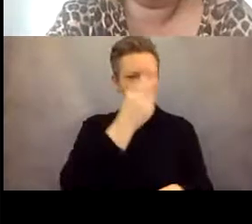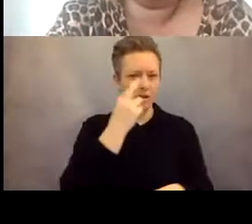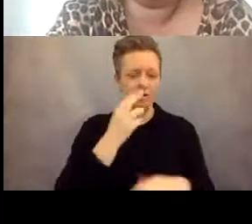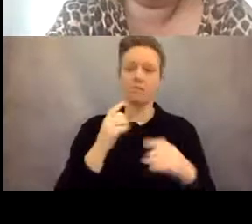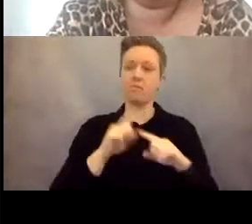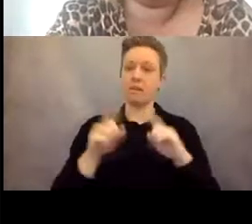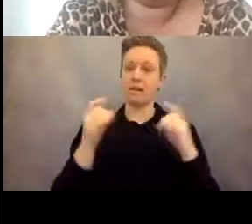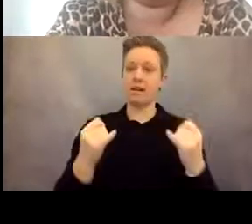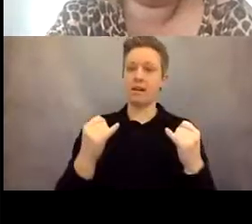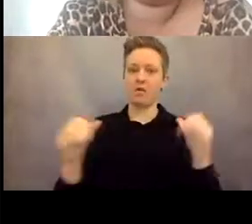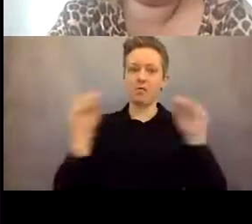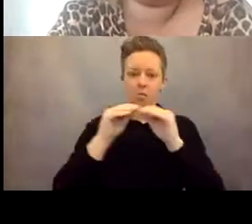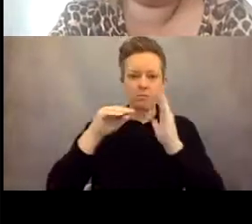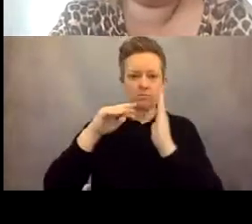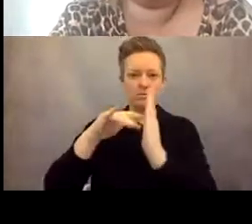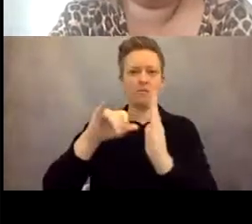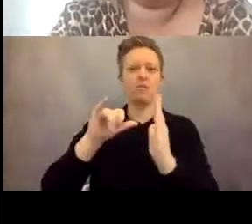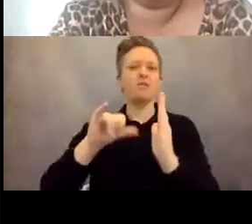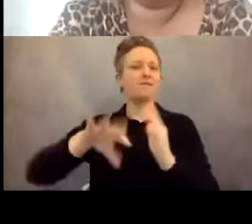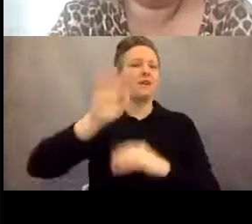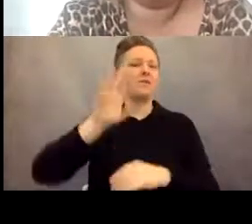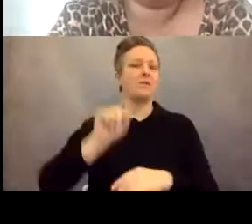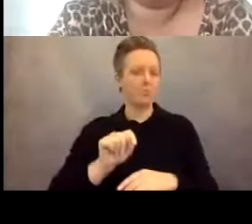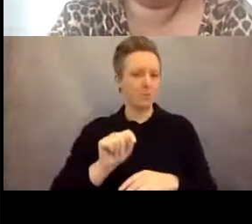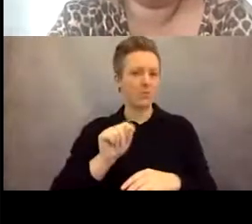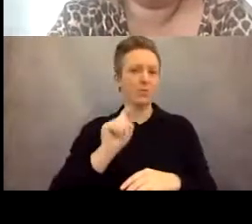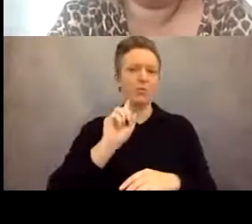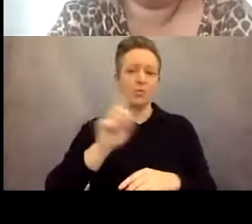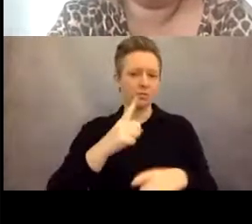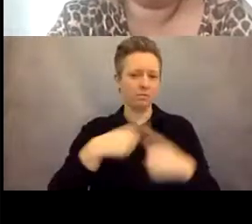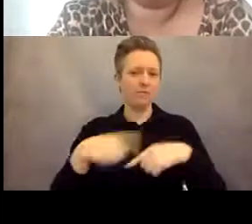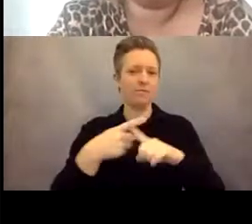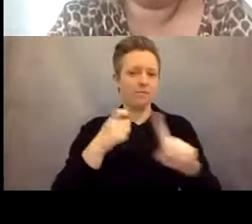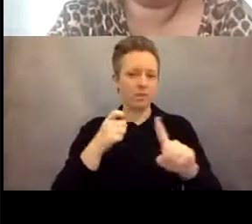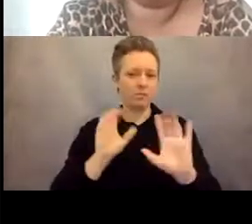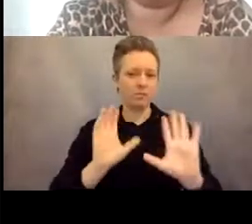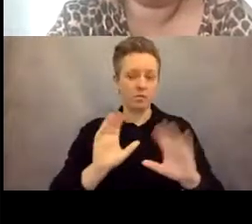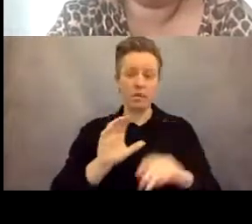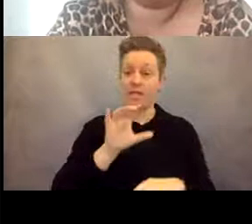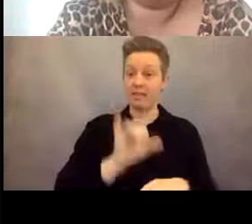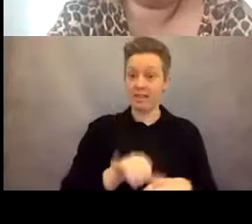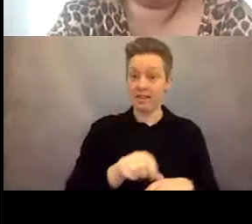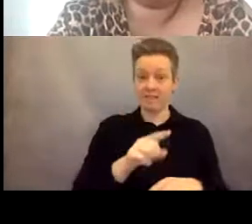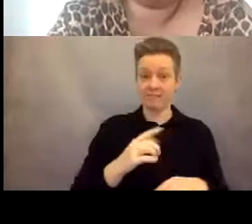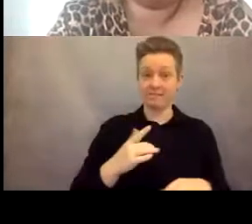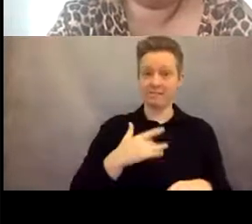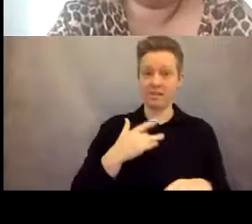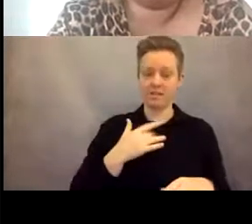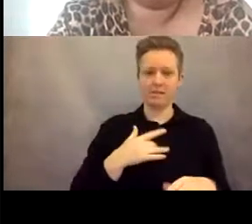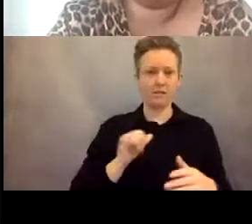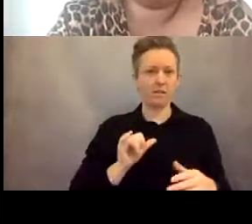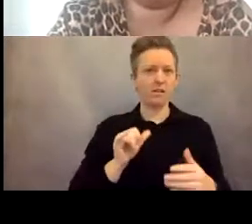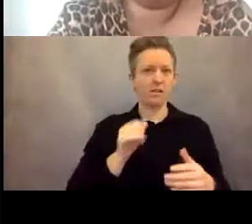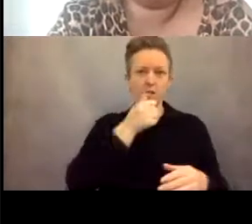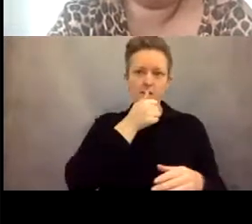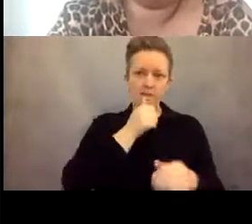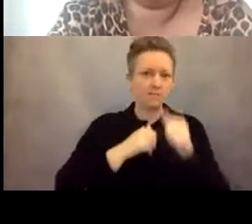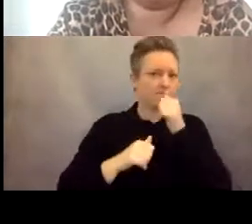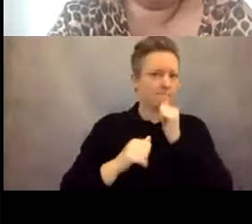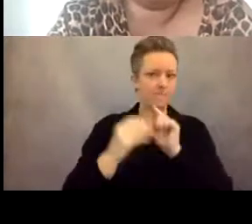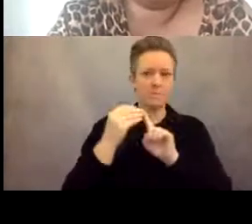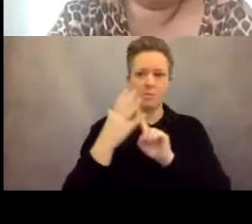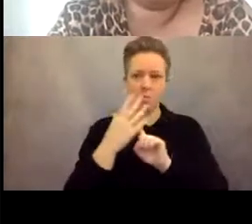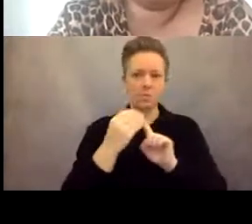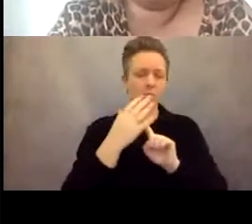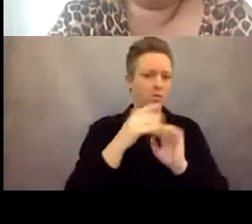toll can show up is for those of you who are doing work. There are folks who do work, and as a result of the work you do, you might be exposed to